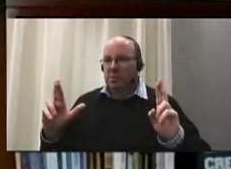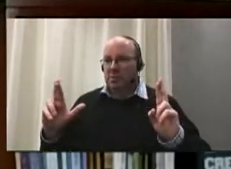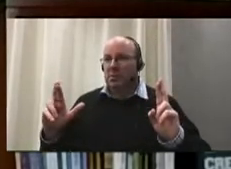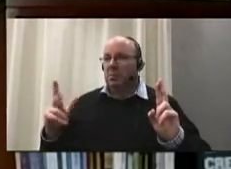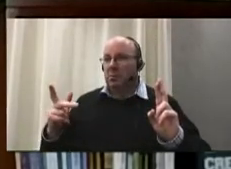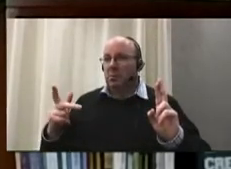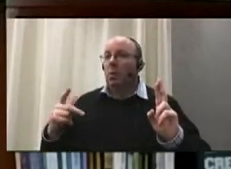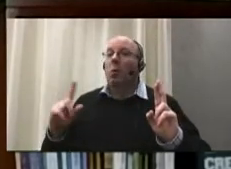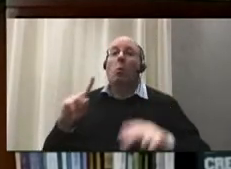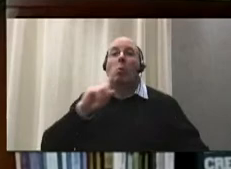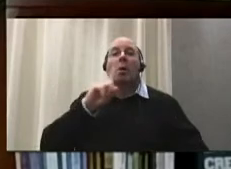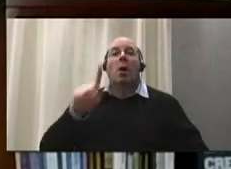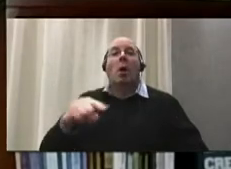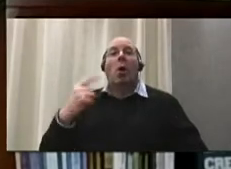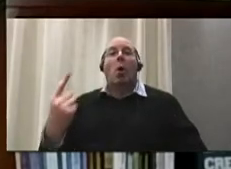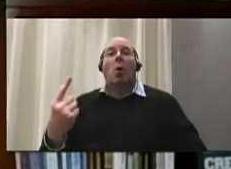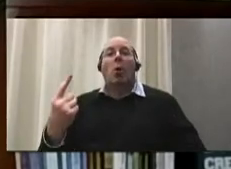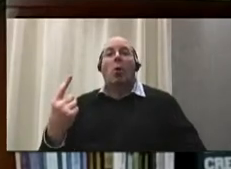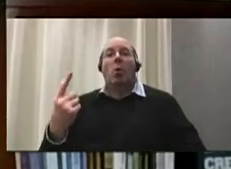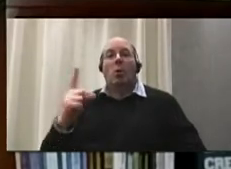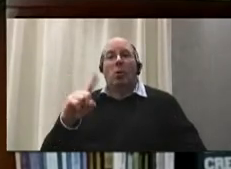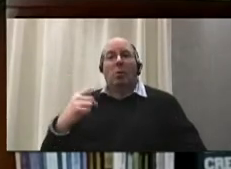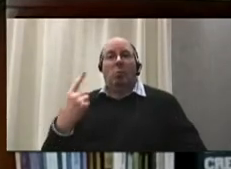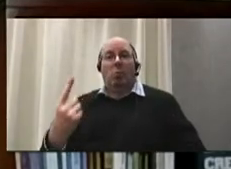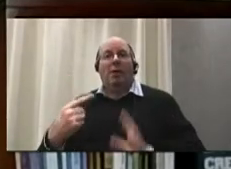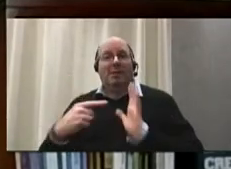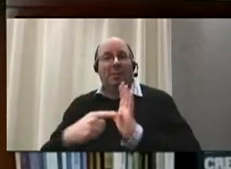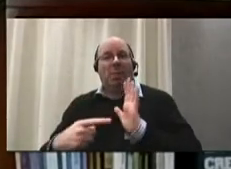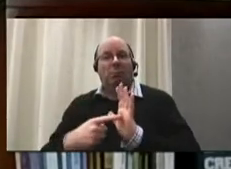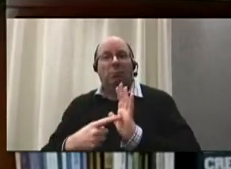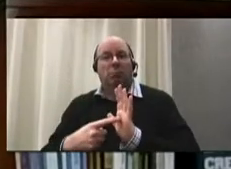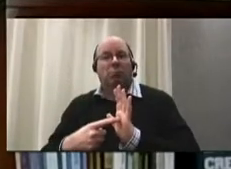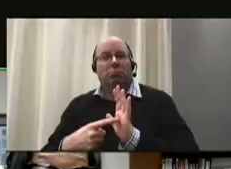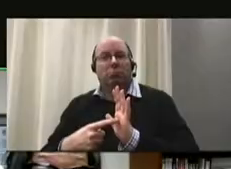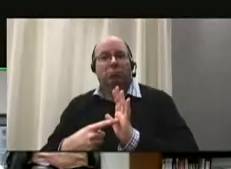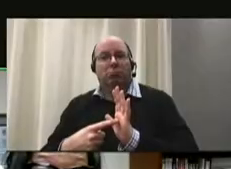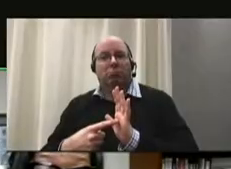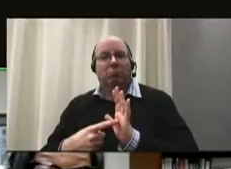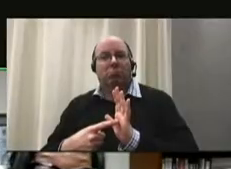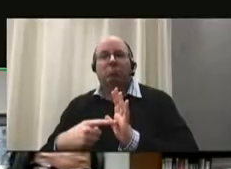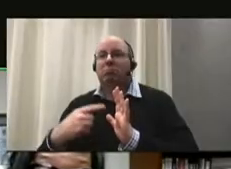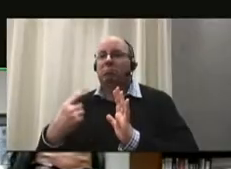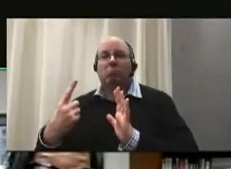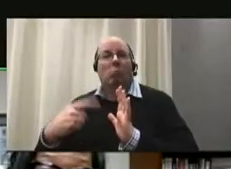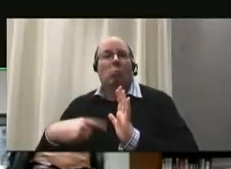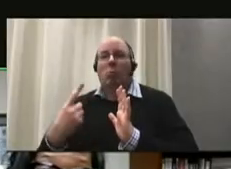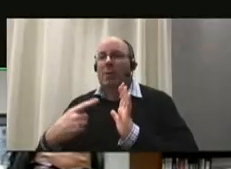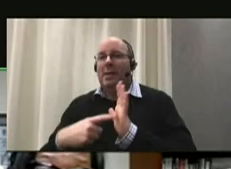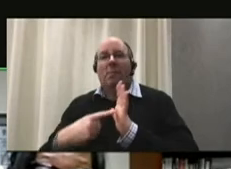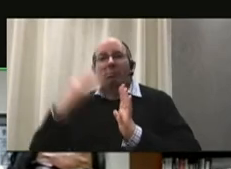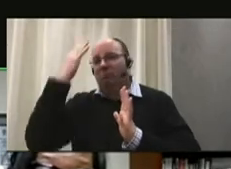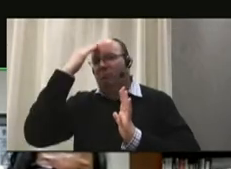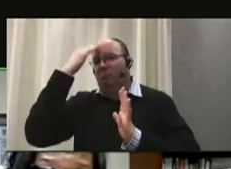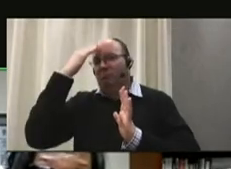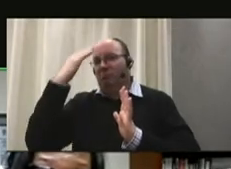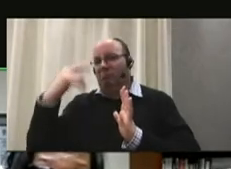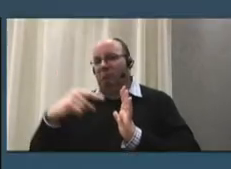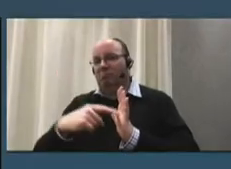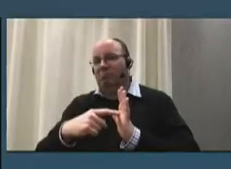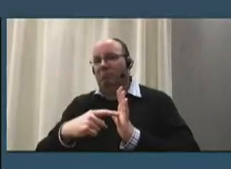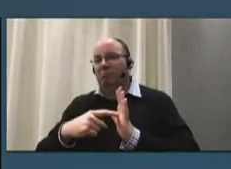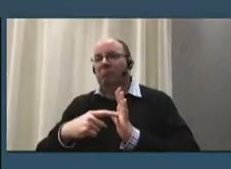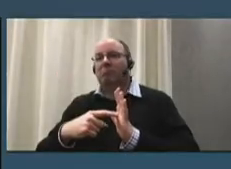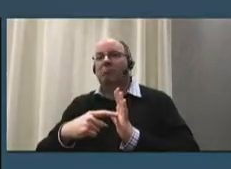I can give you one example, and this is the only one that I'm aware of, and I'm aware of all of it because I've been in the center of all of the collaboration with the Department of Health and